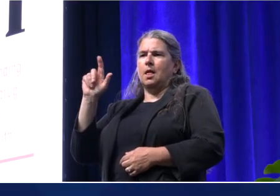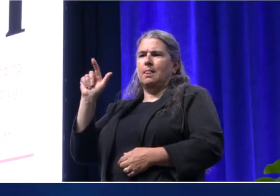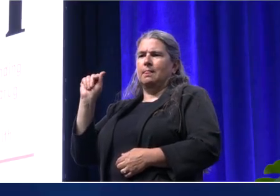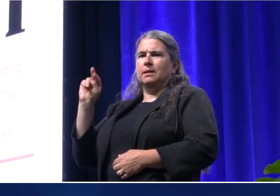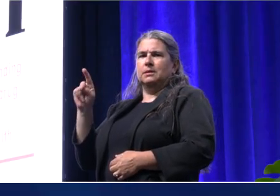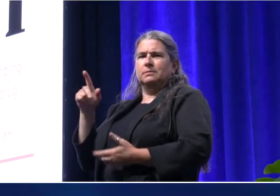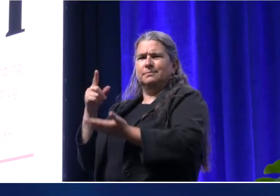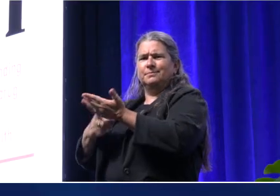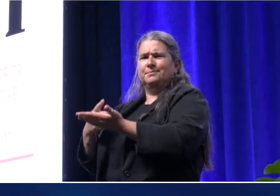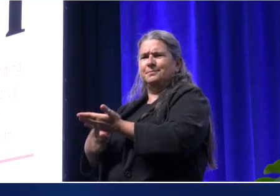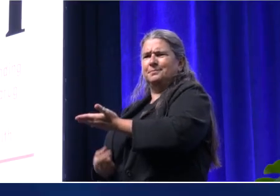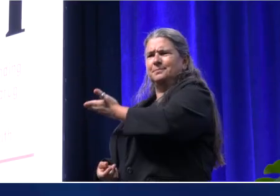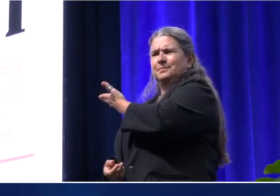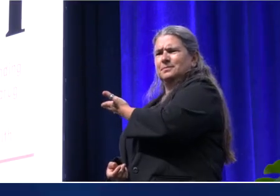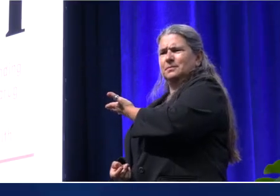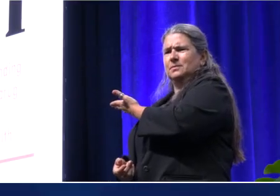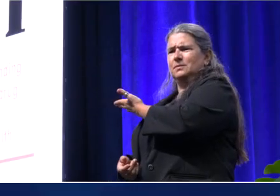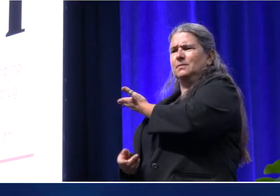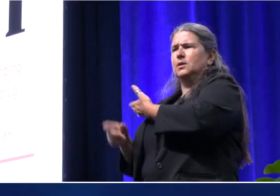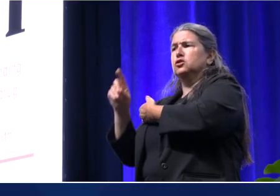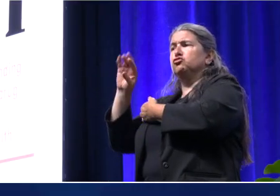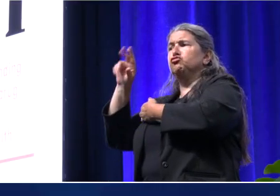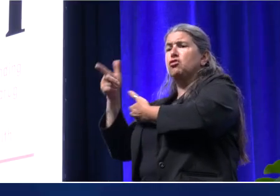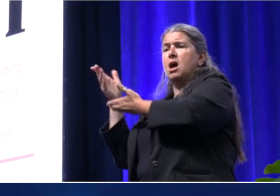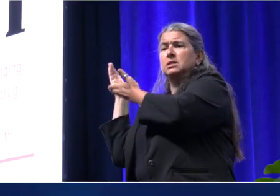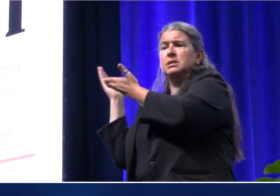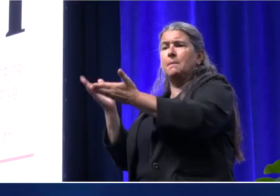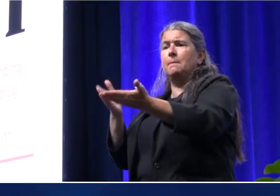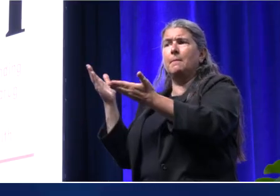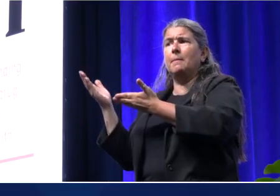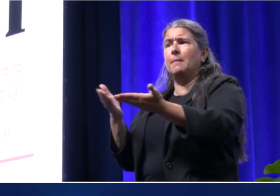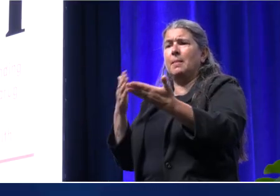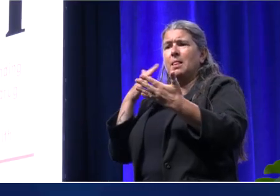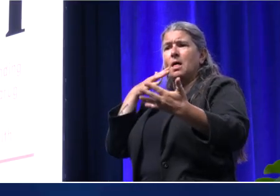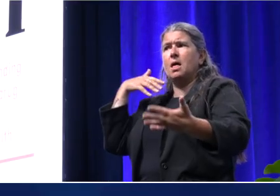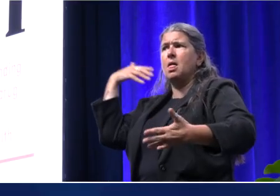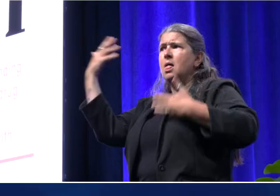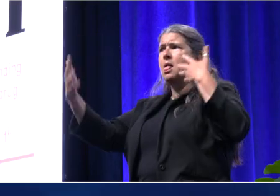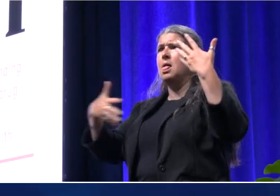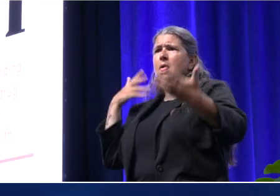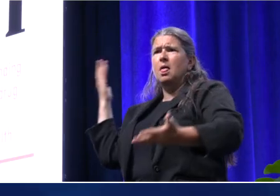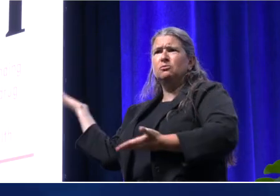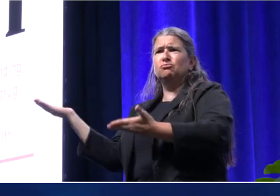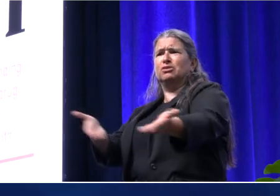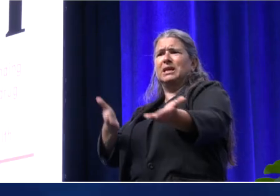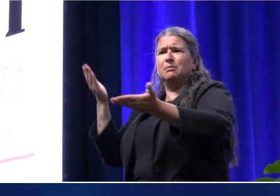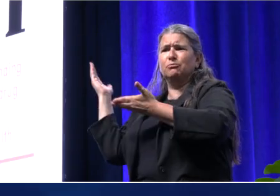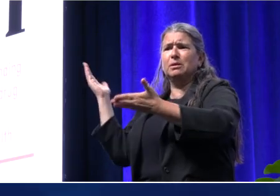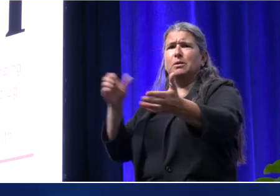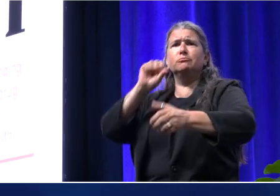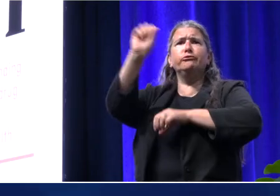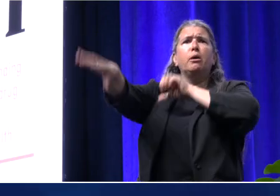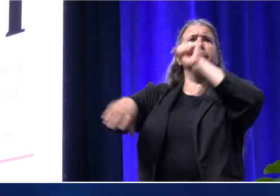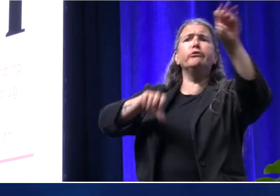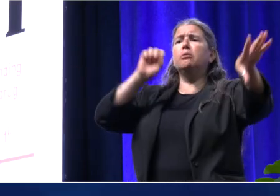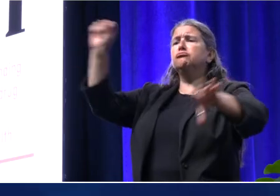supply right now is really bonkers, and I'm going to give you, rapid fire, the 5